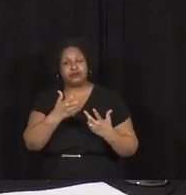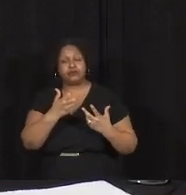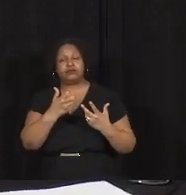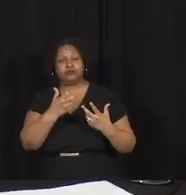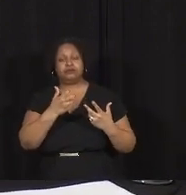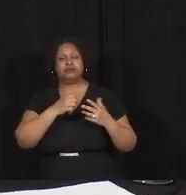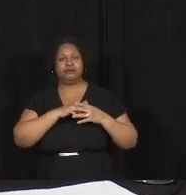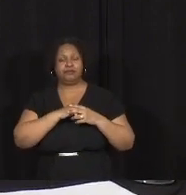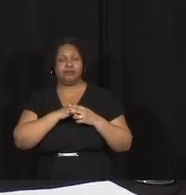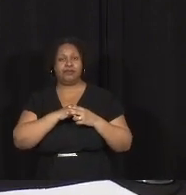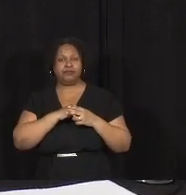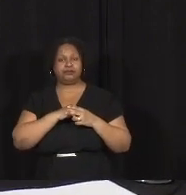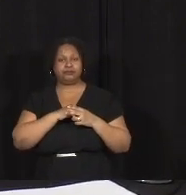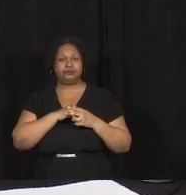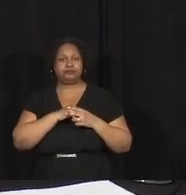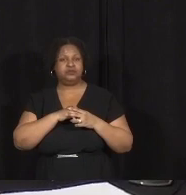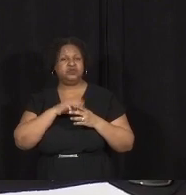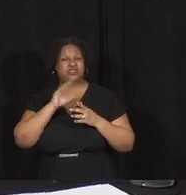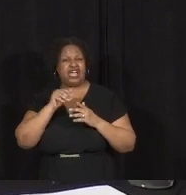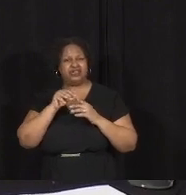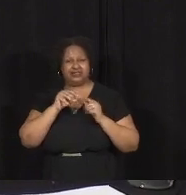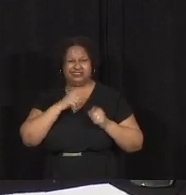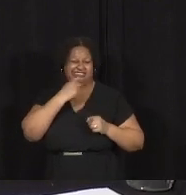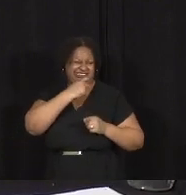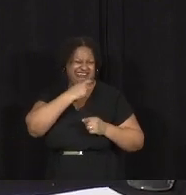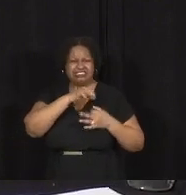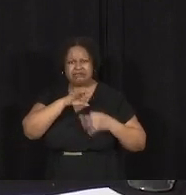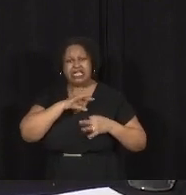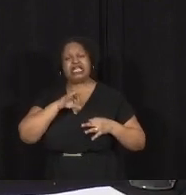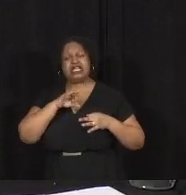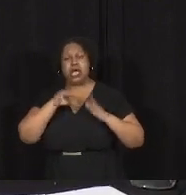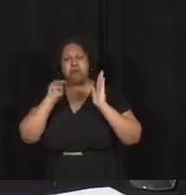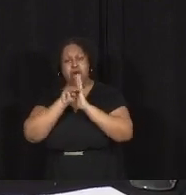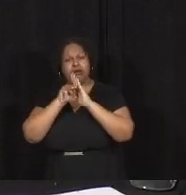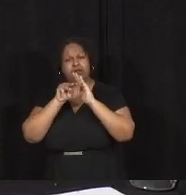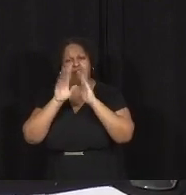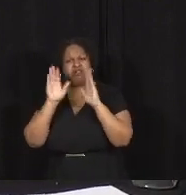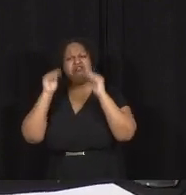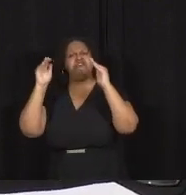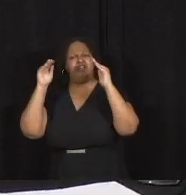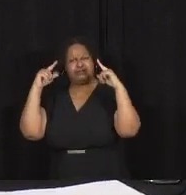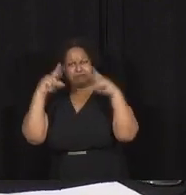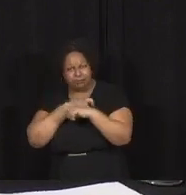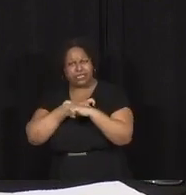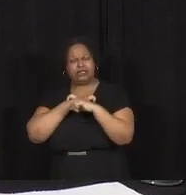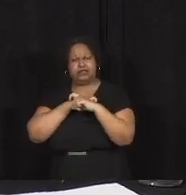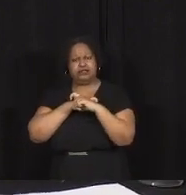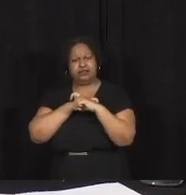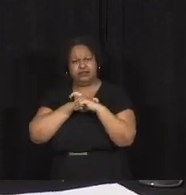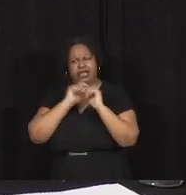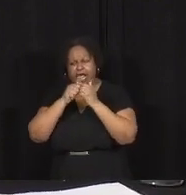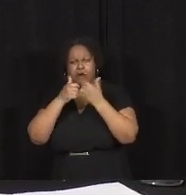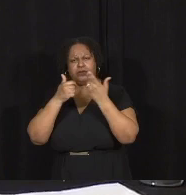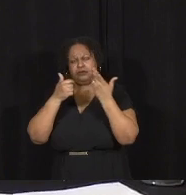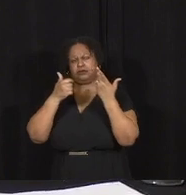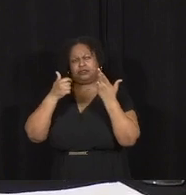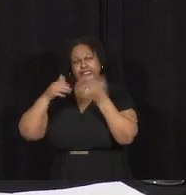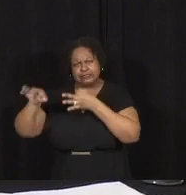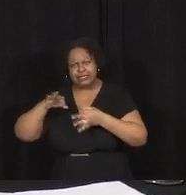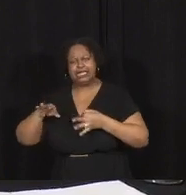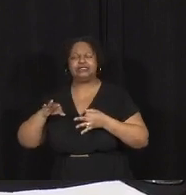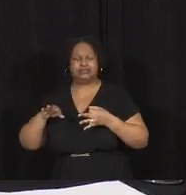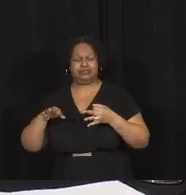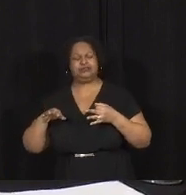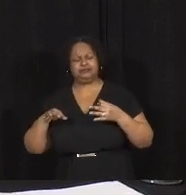sophisticated model he was referring to operates, and it may be that there's a contribution that Matt would want to make about how